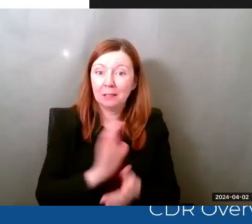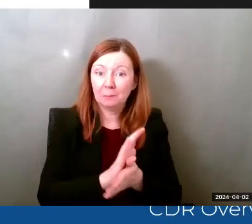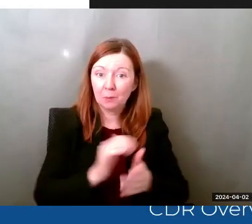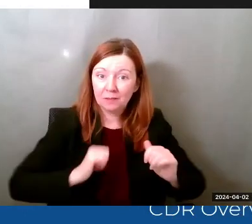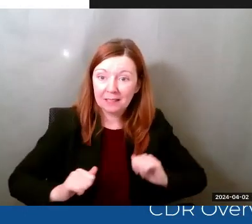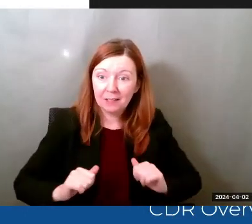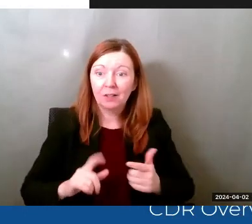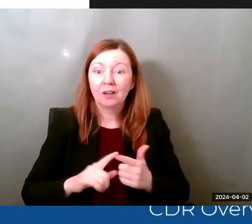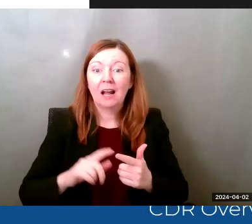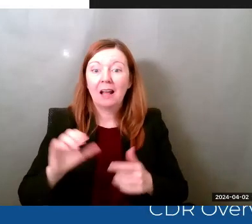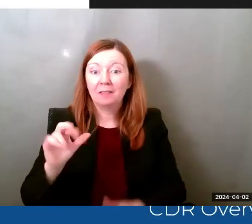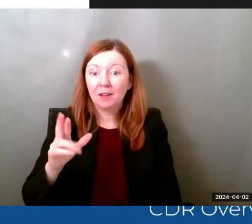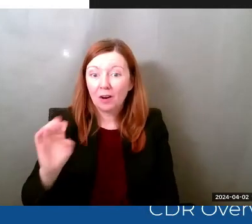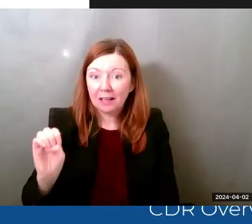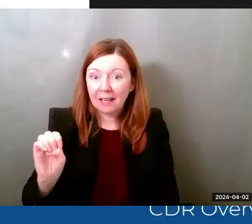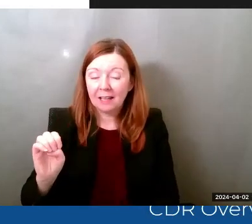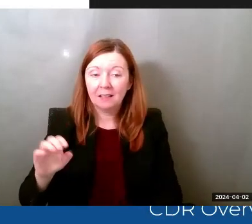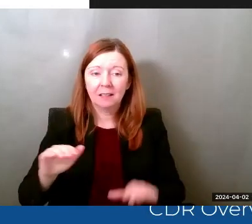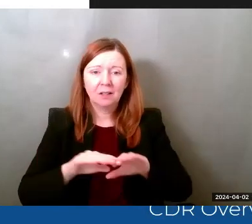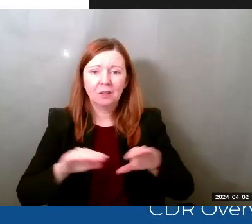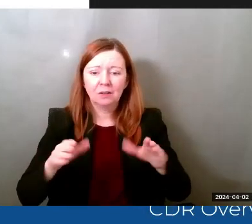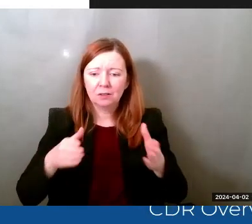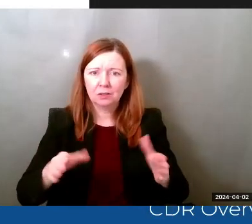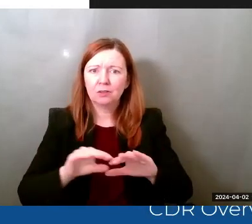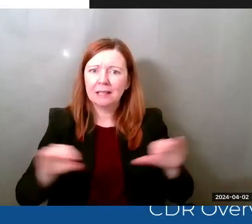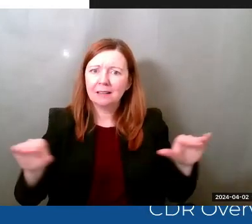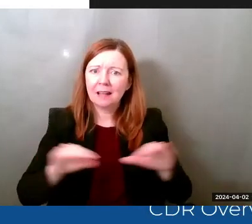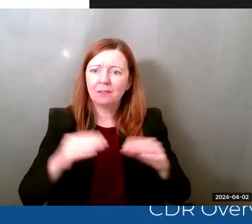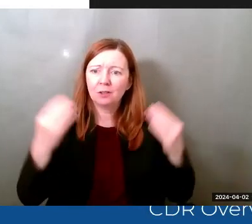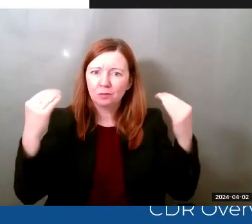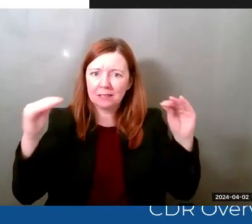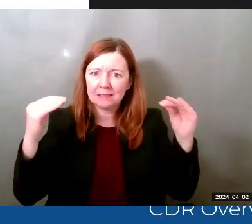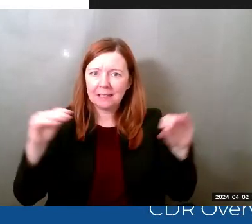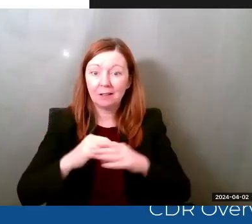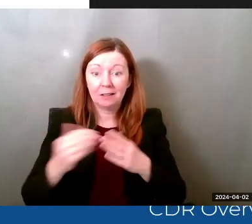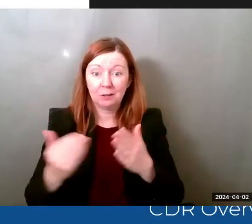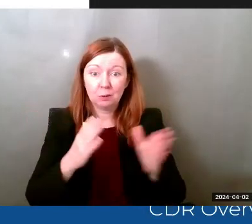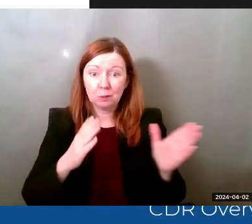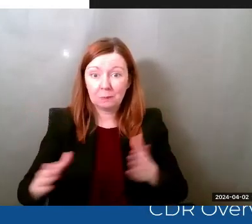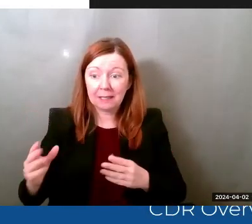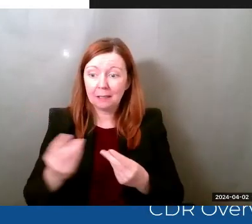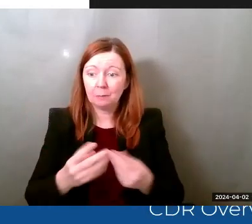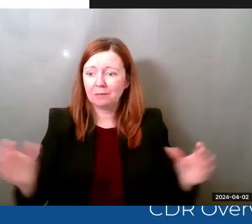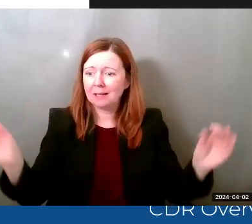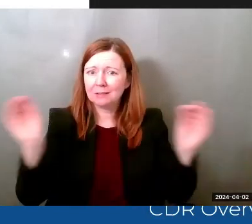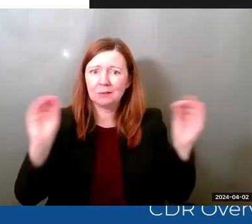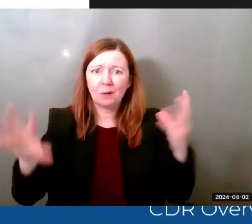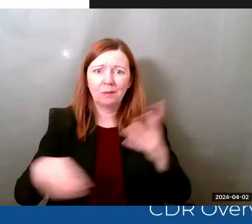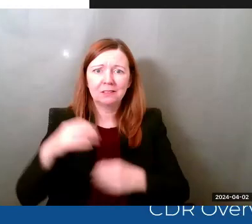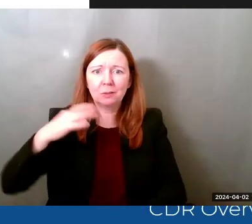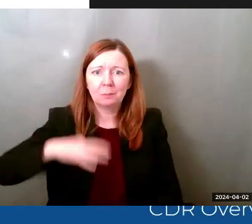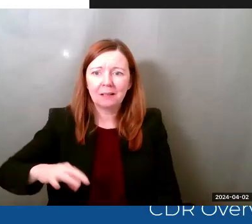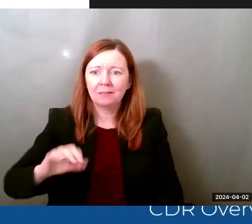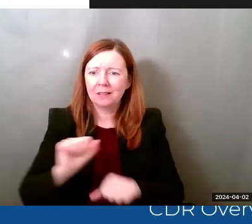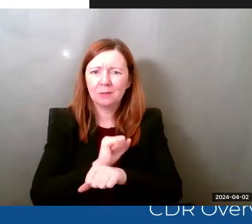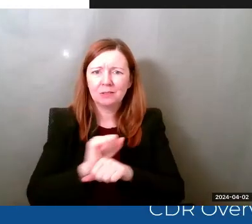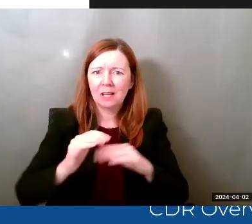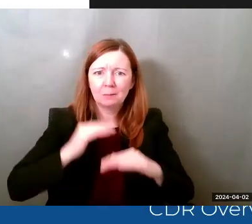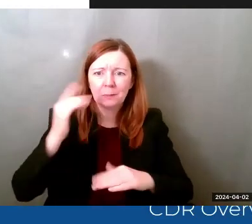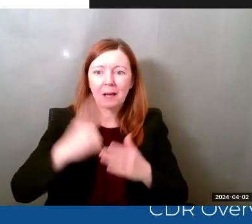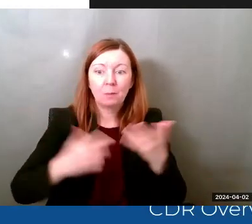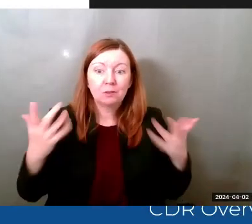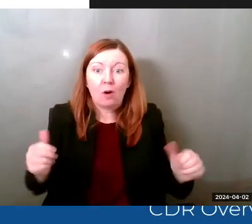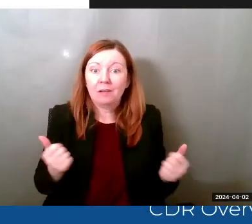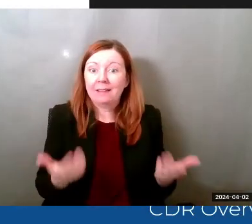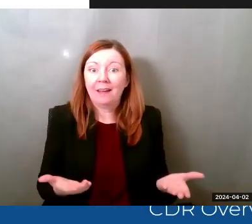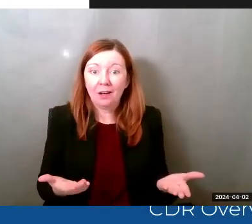Round One Arcade, the street level retail in this new plan provides no additional benefit or jobs beyond what already